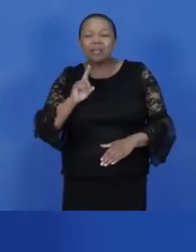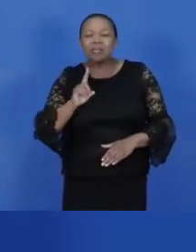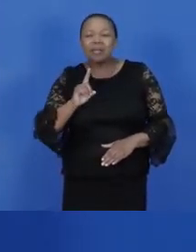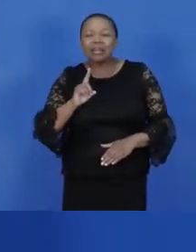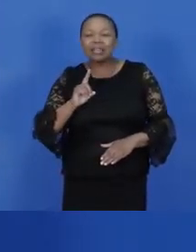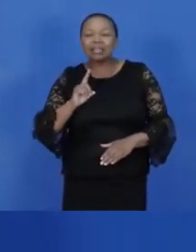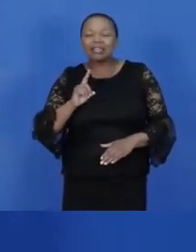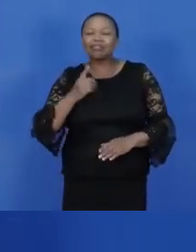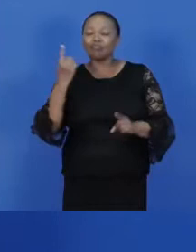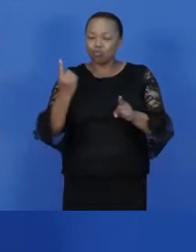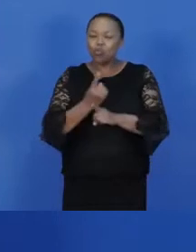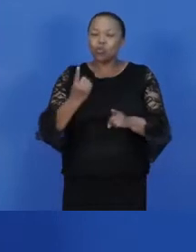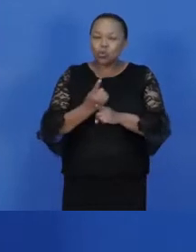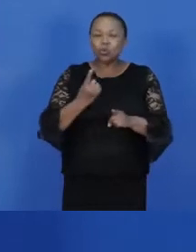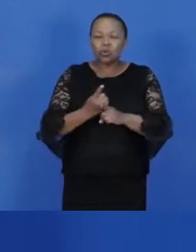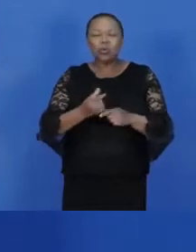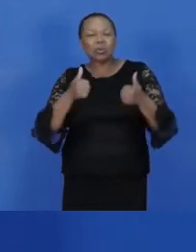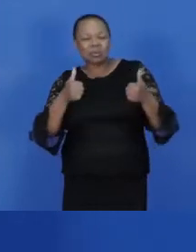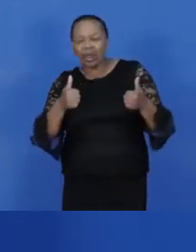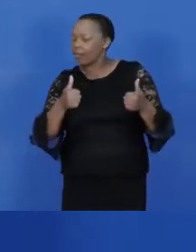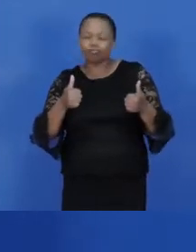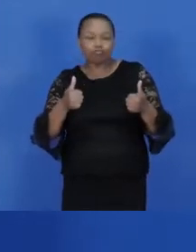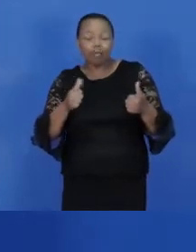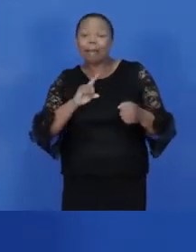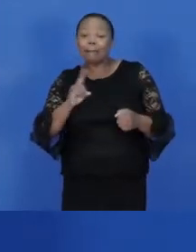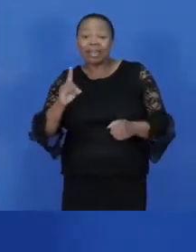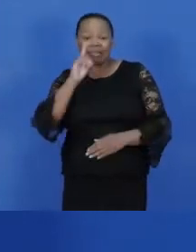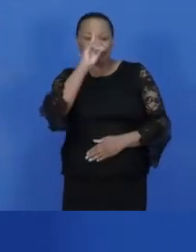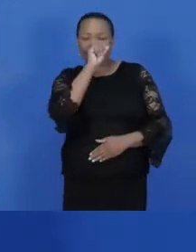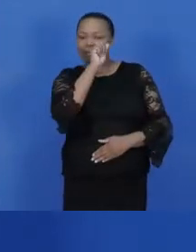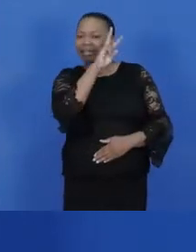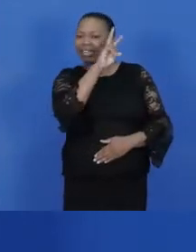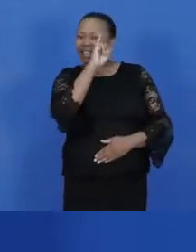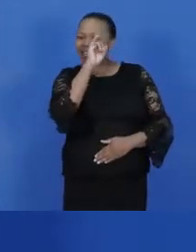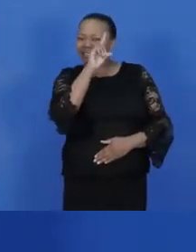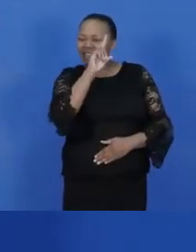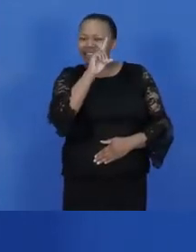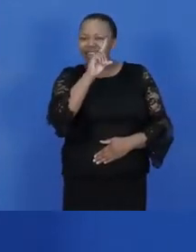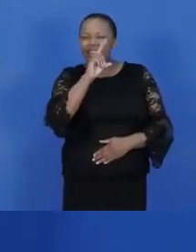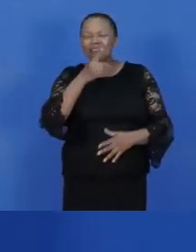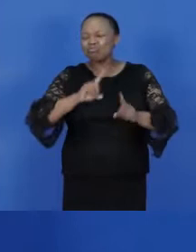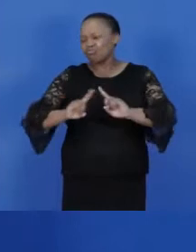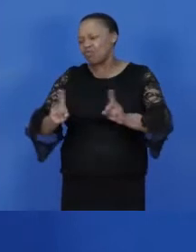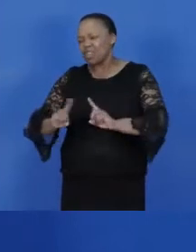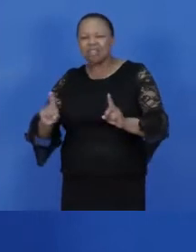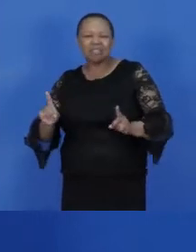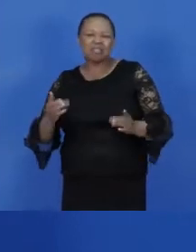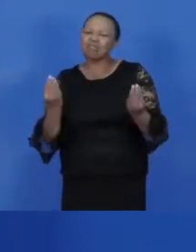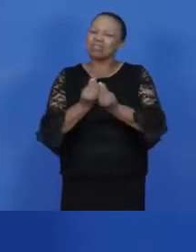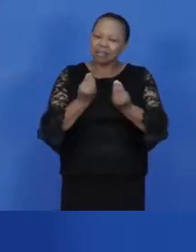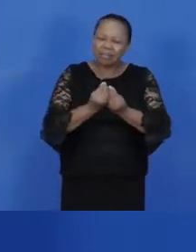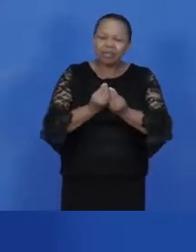mean that wherever he was, everything was smooth with him. But David, in every situation, he said, I will bless the